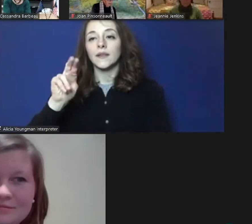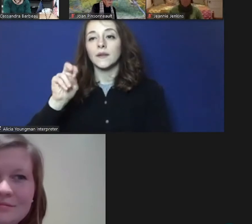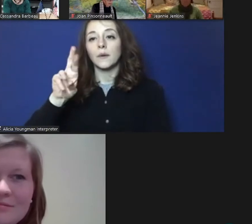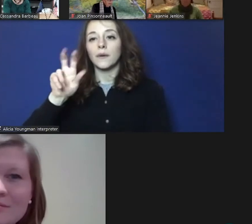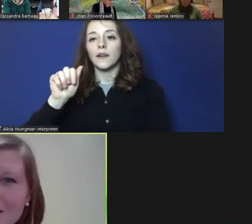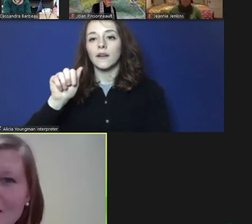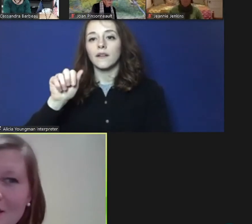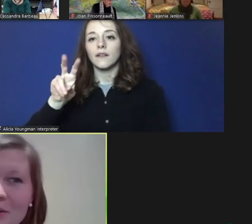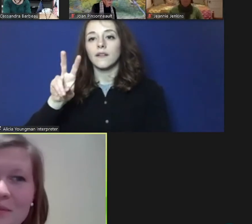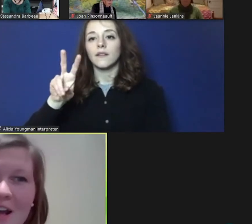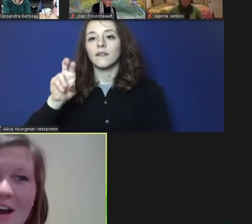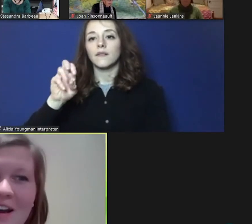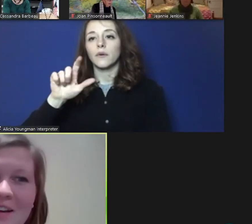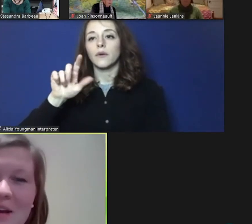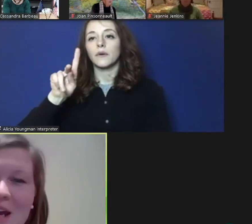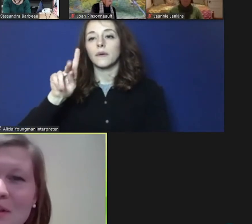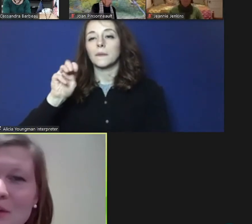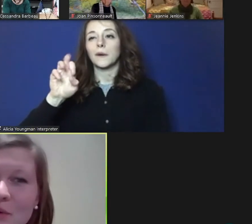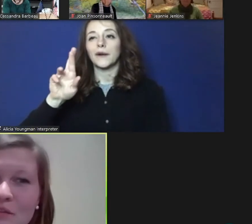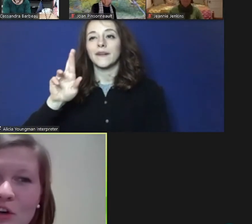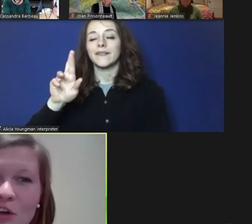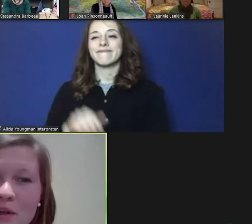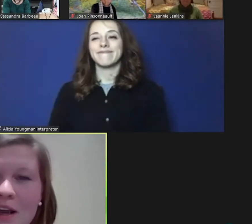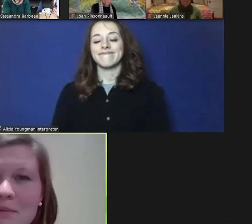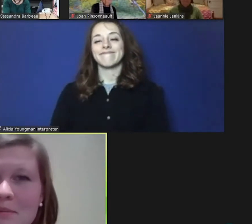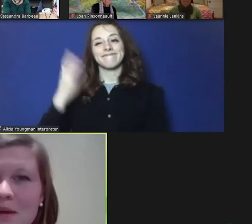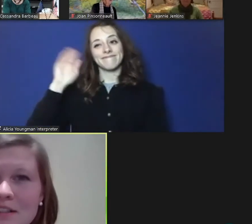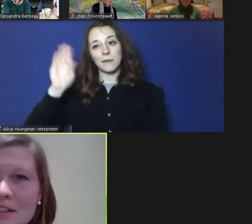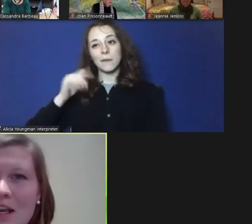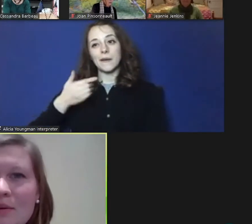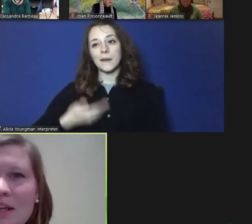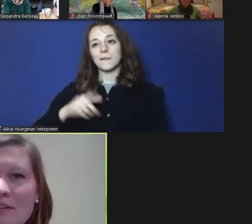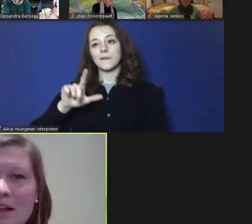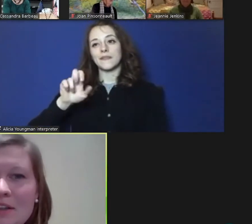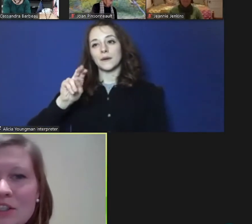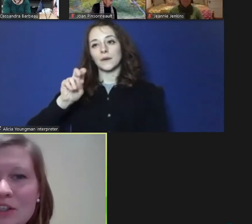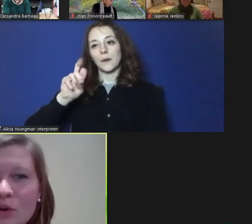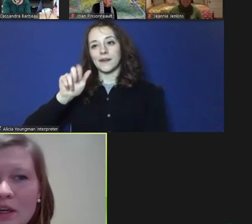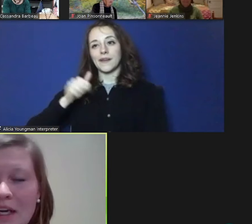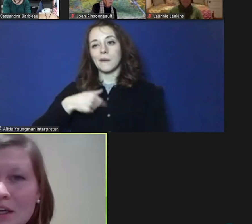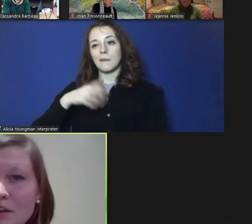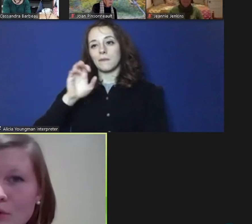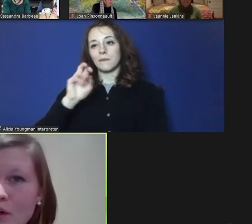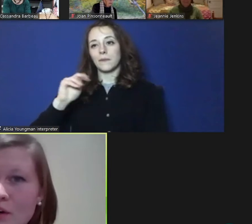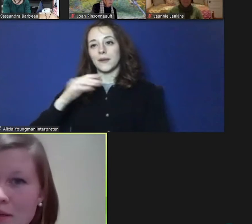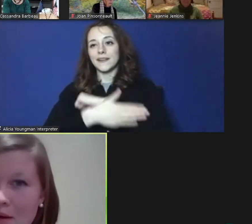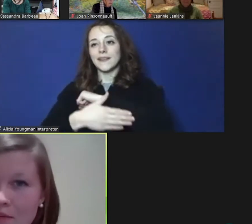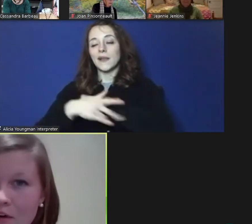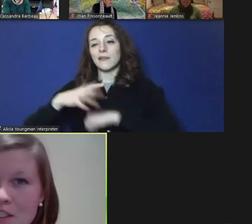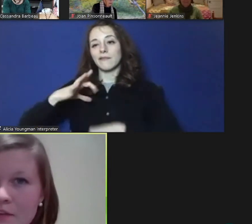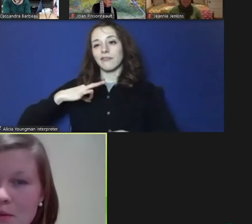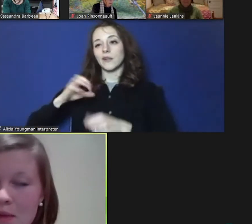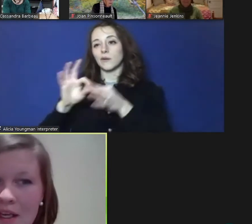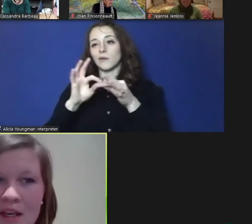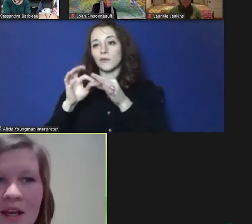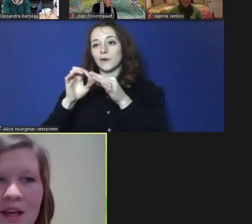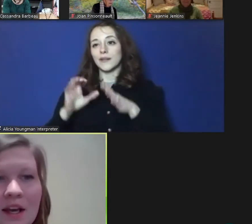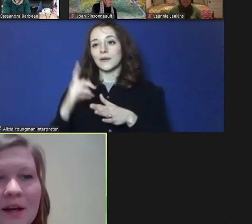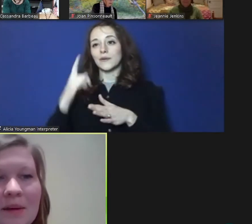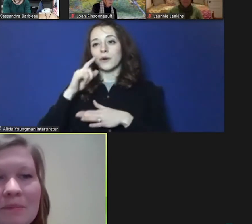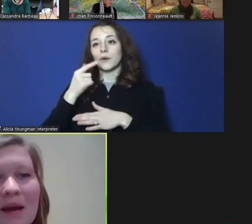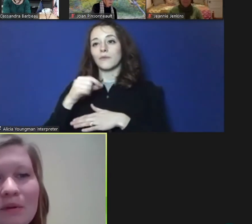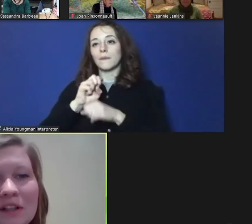recognized. Thank you. Hi, I'm Lenora Volkmer. I'm the Bennington County Volunteer Coordinator for Green Mountain